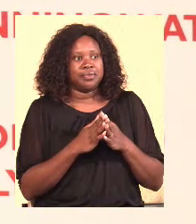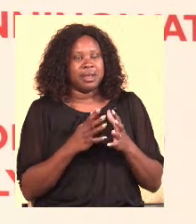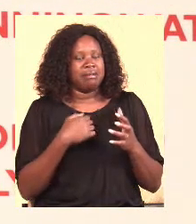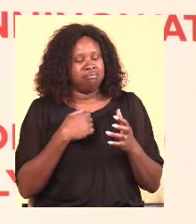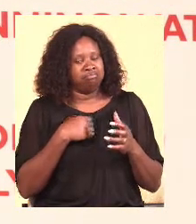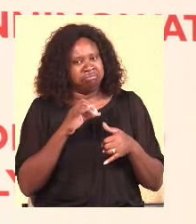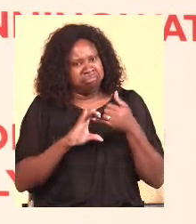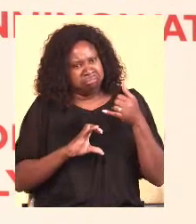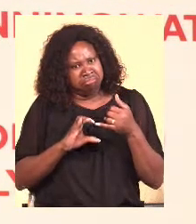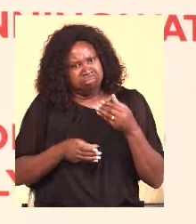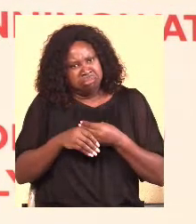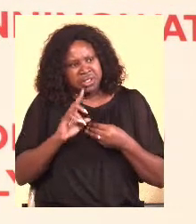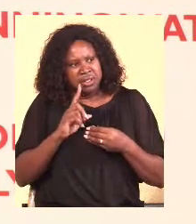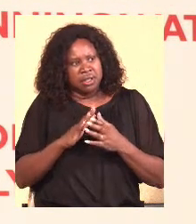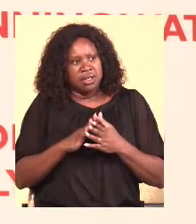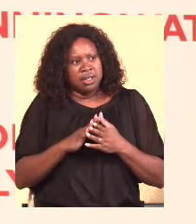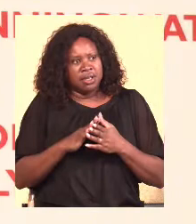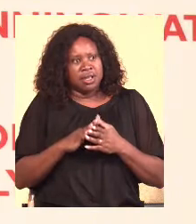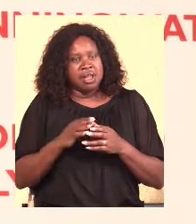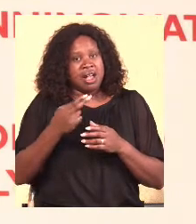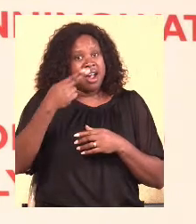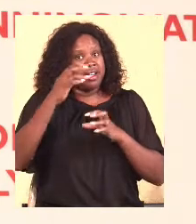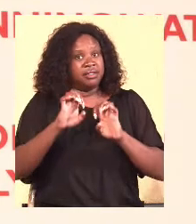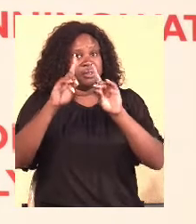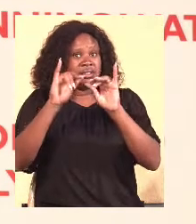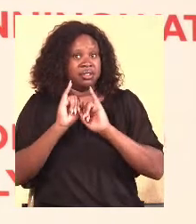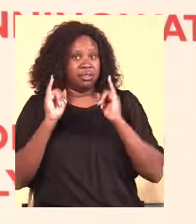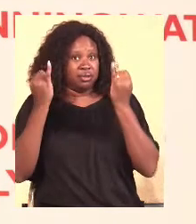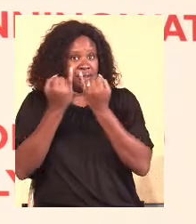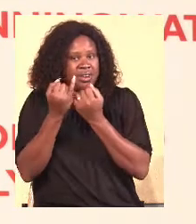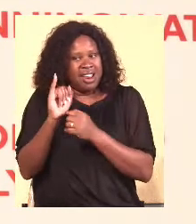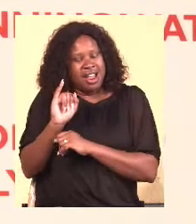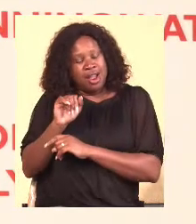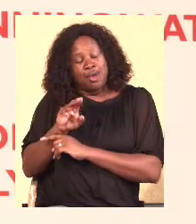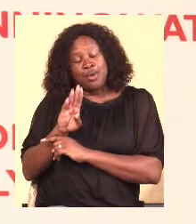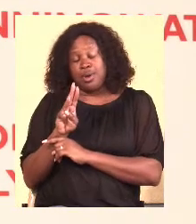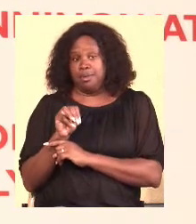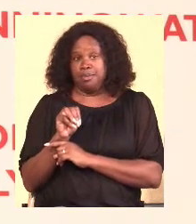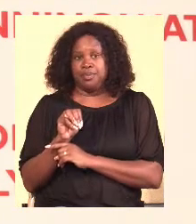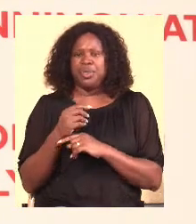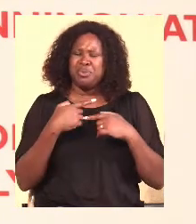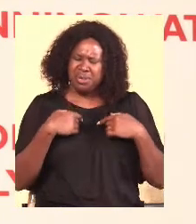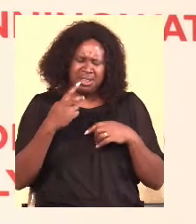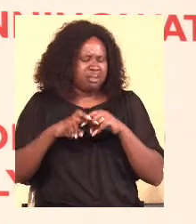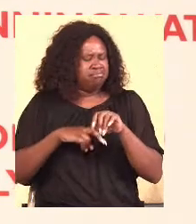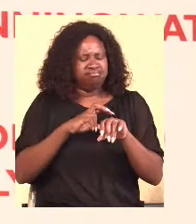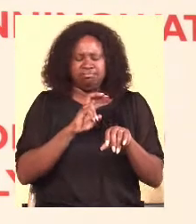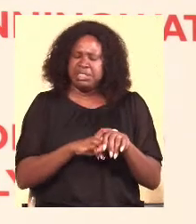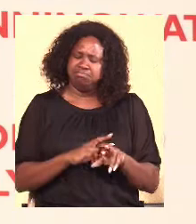mostly as higher educational institution, IUM. We are ready in terms